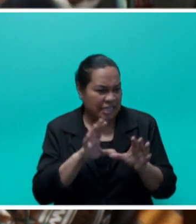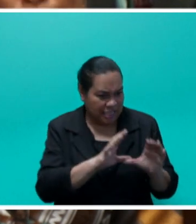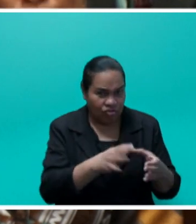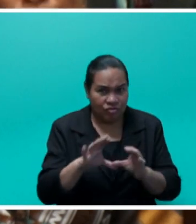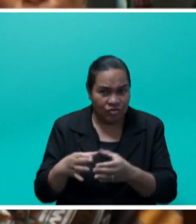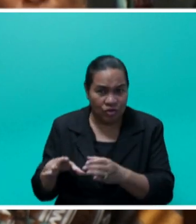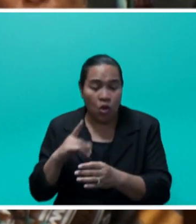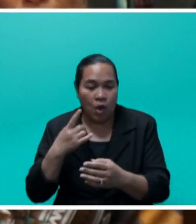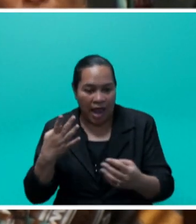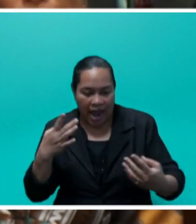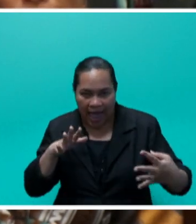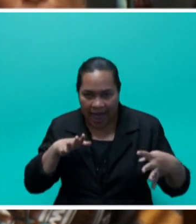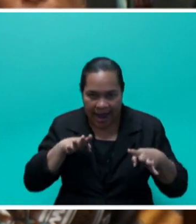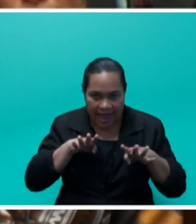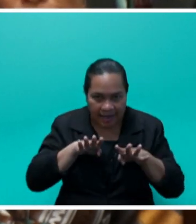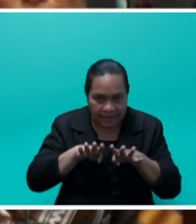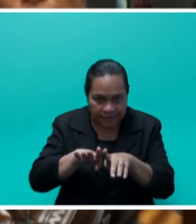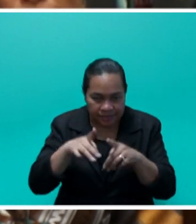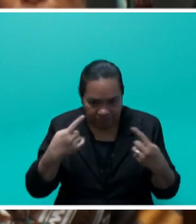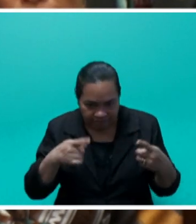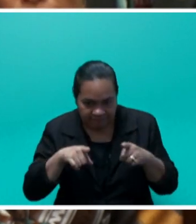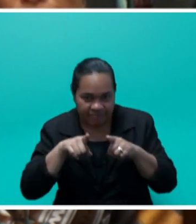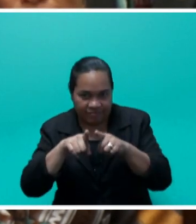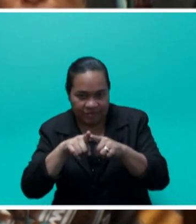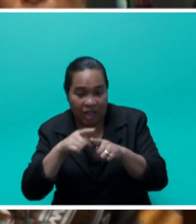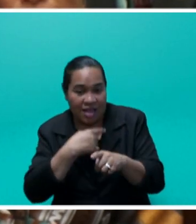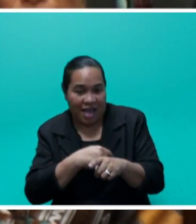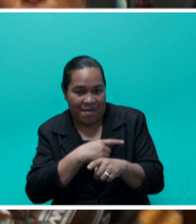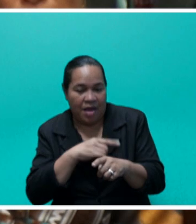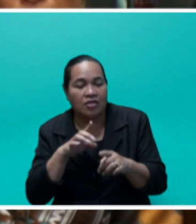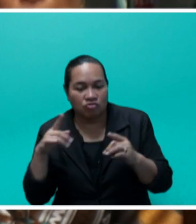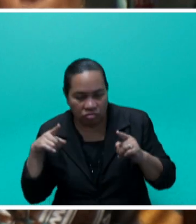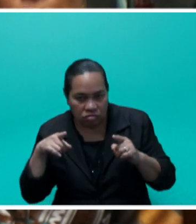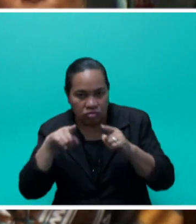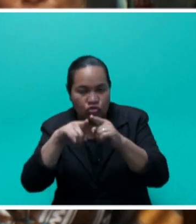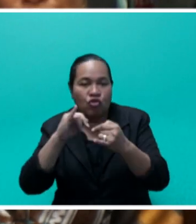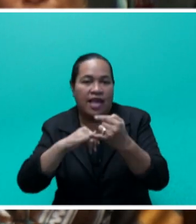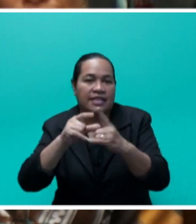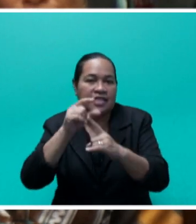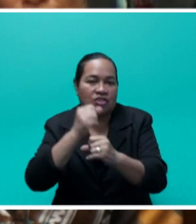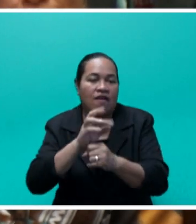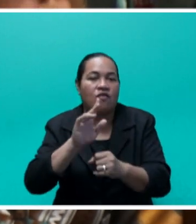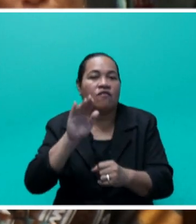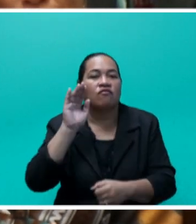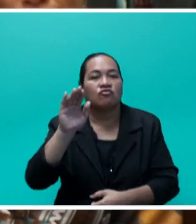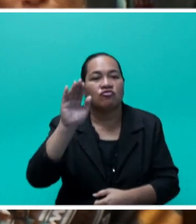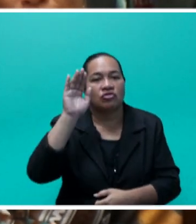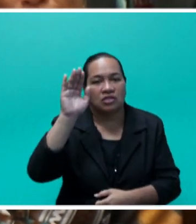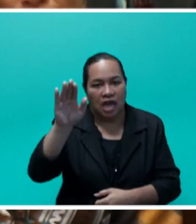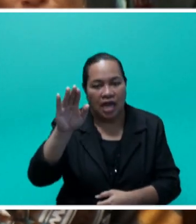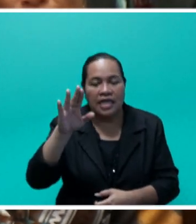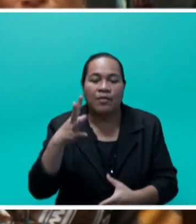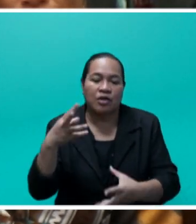will align the whole of government commitment to the SDGs, Mr. Speaker, for future that is inclusive